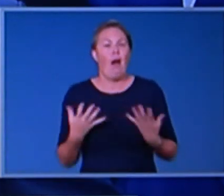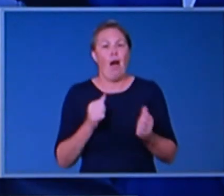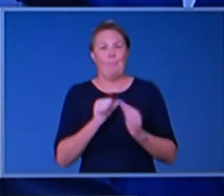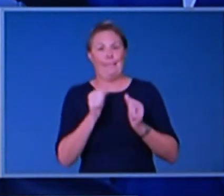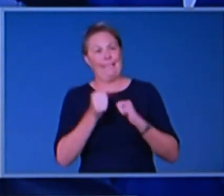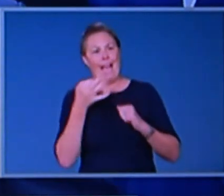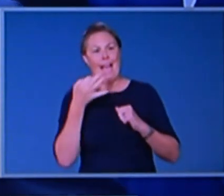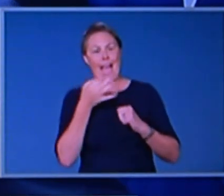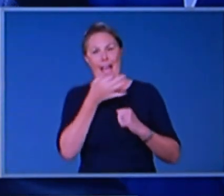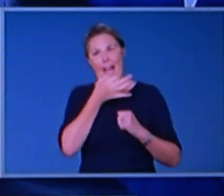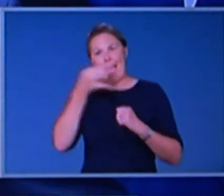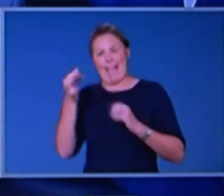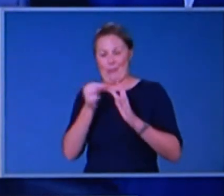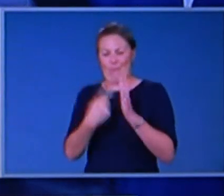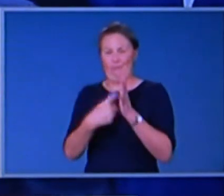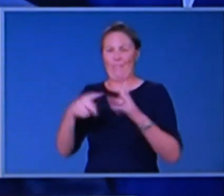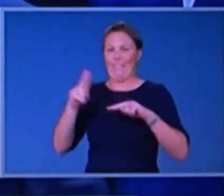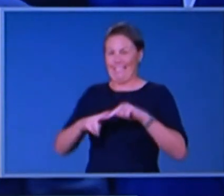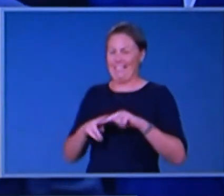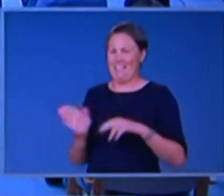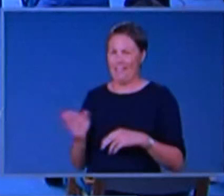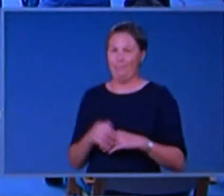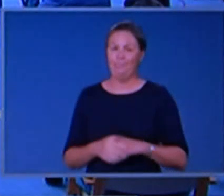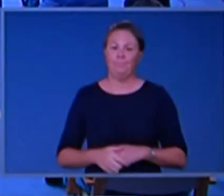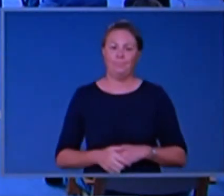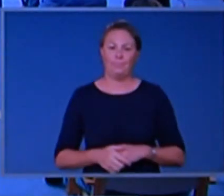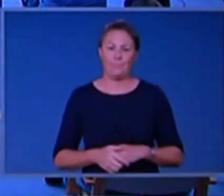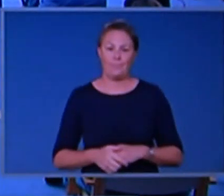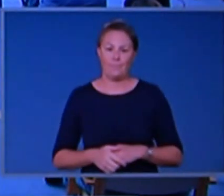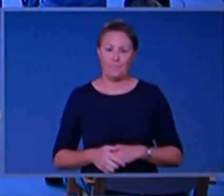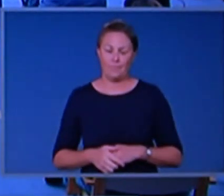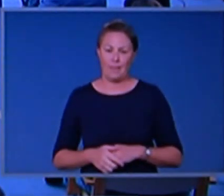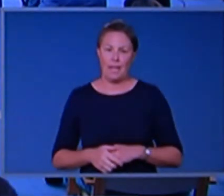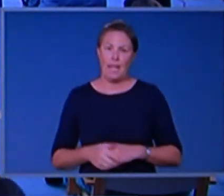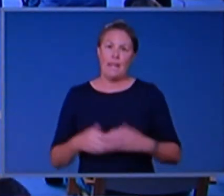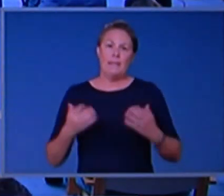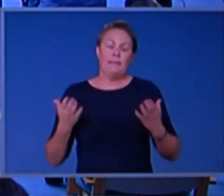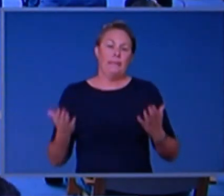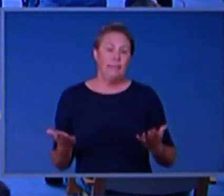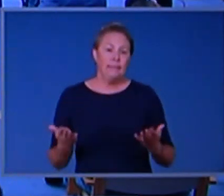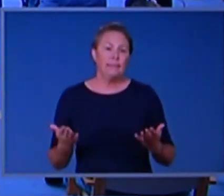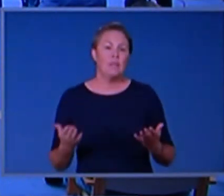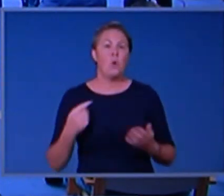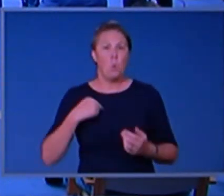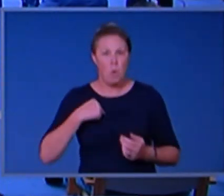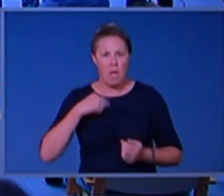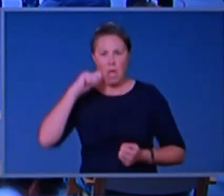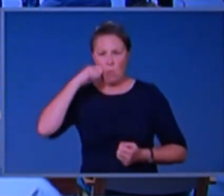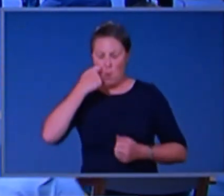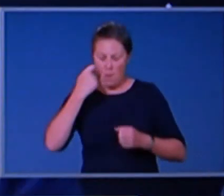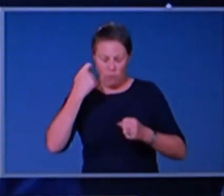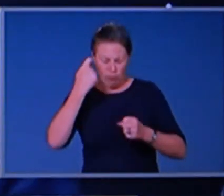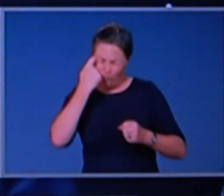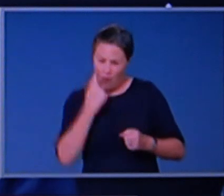to advise on that. So we will do everything we can to avoid